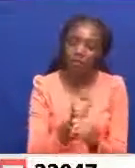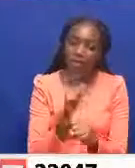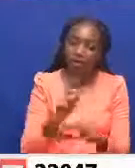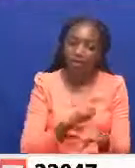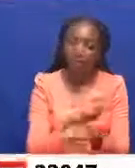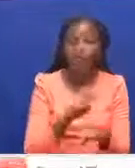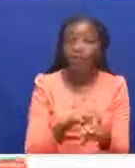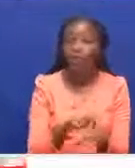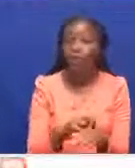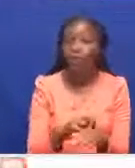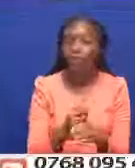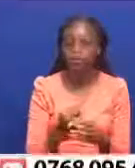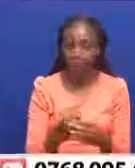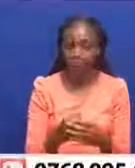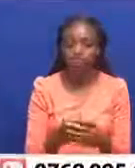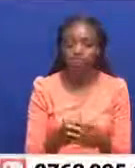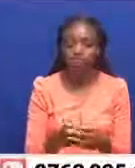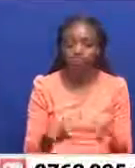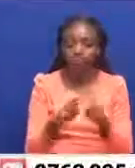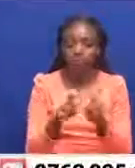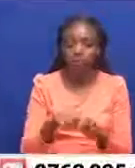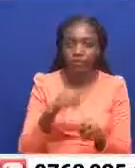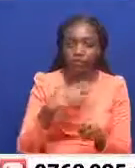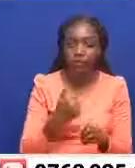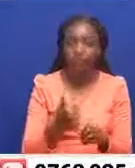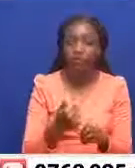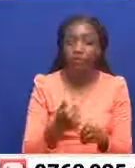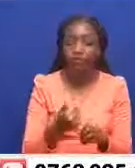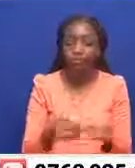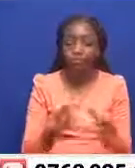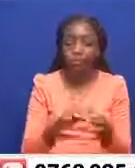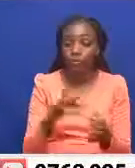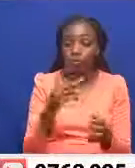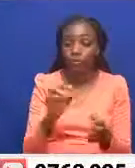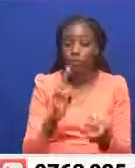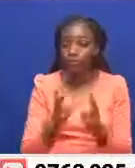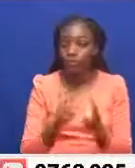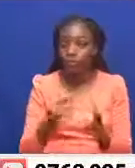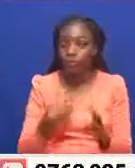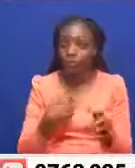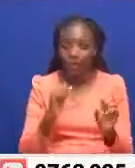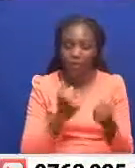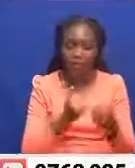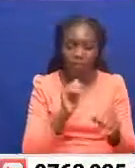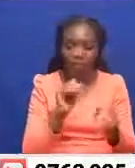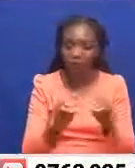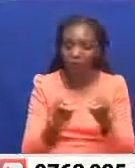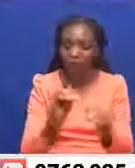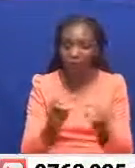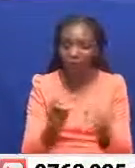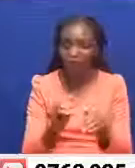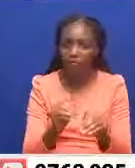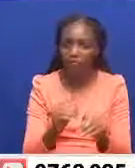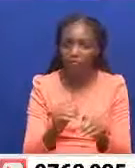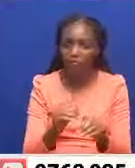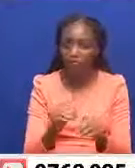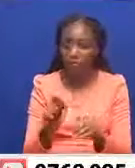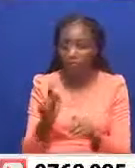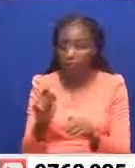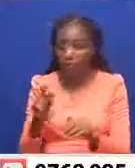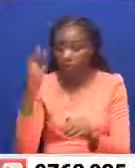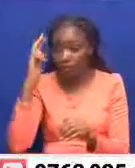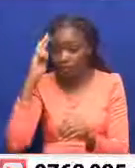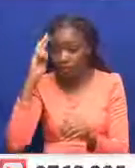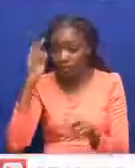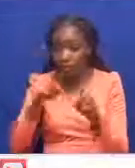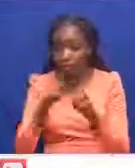nation. Tunapofikiria kwa sababu sasa tunaenda 2022. I will not vote along that line. And I want to pray